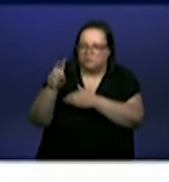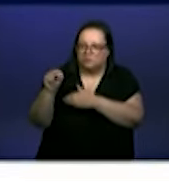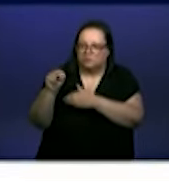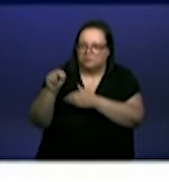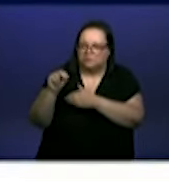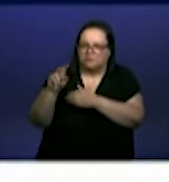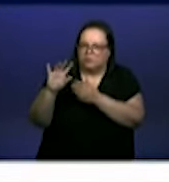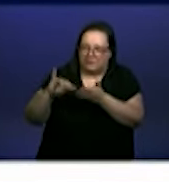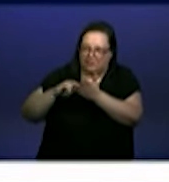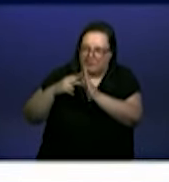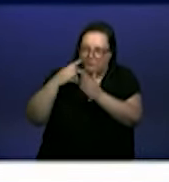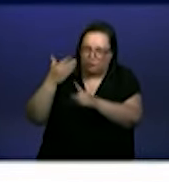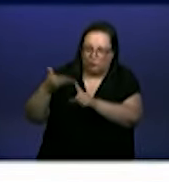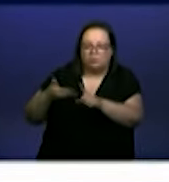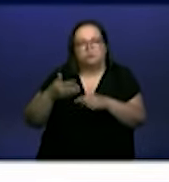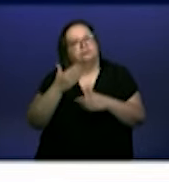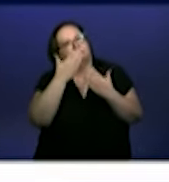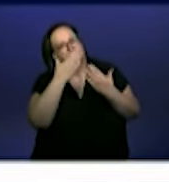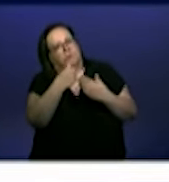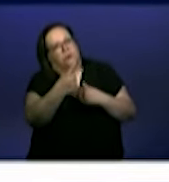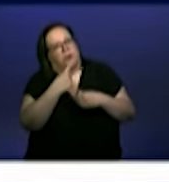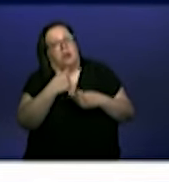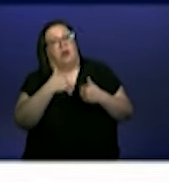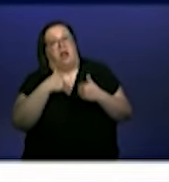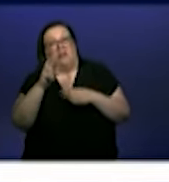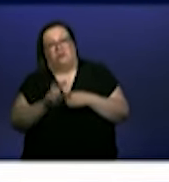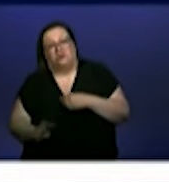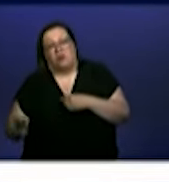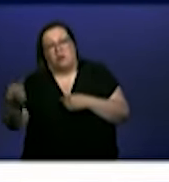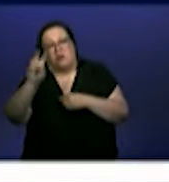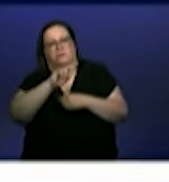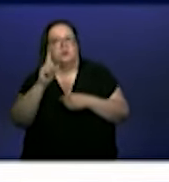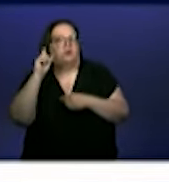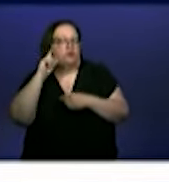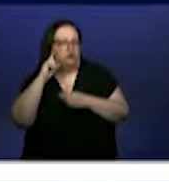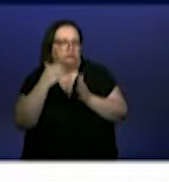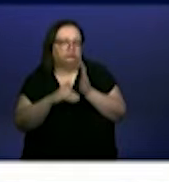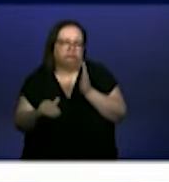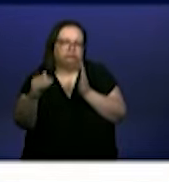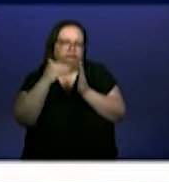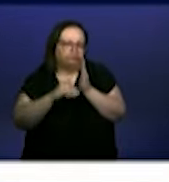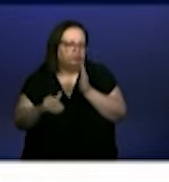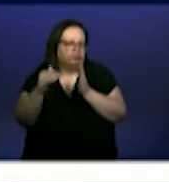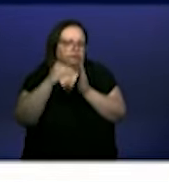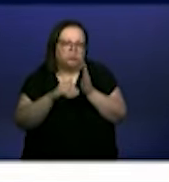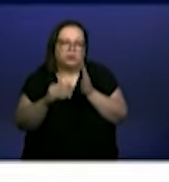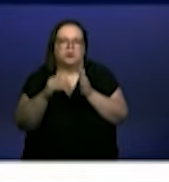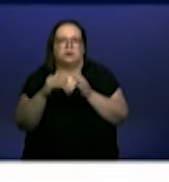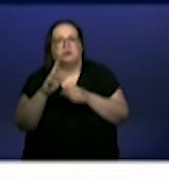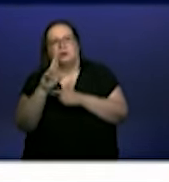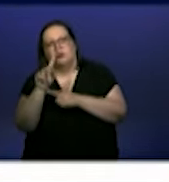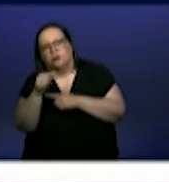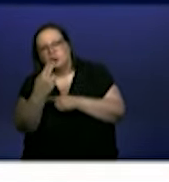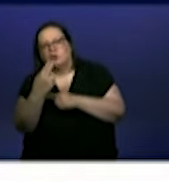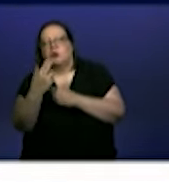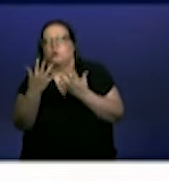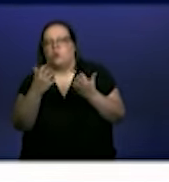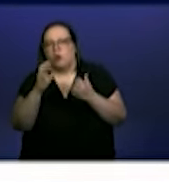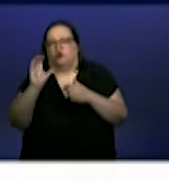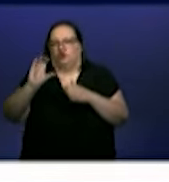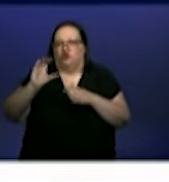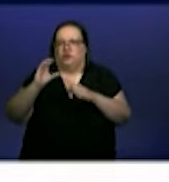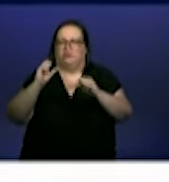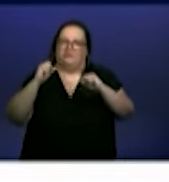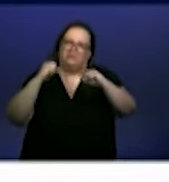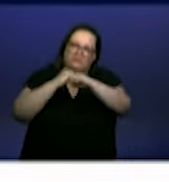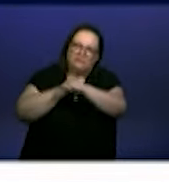And as I've traveled across this state, I've heard one thing over and over again, which is Utahns want a conservative fighter back